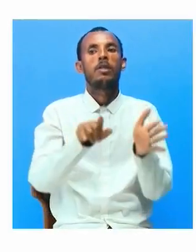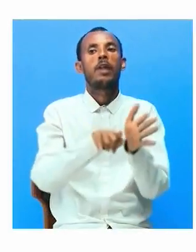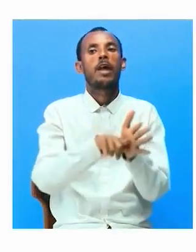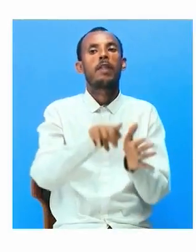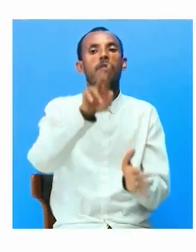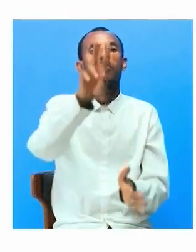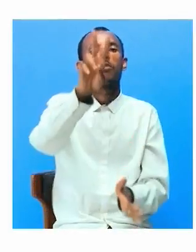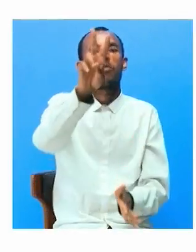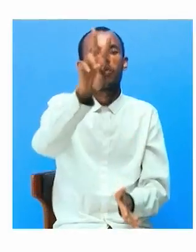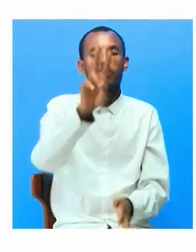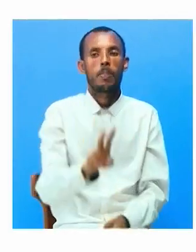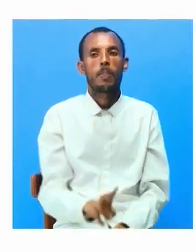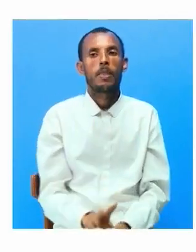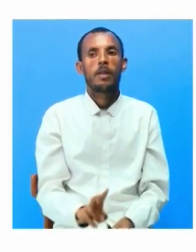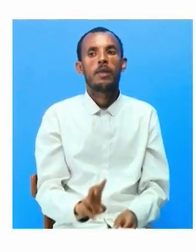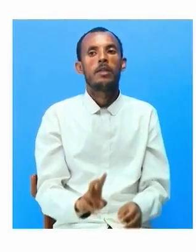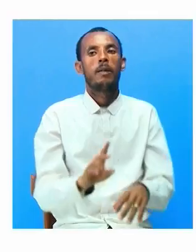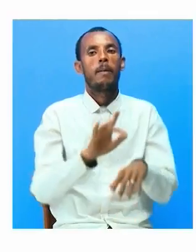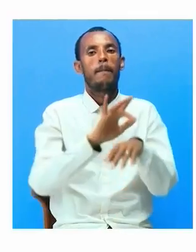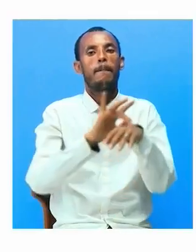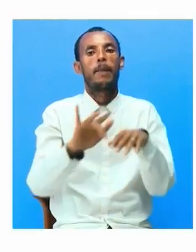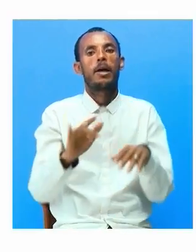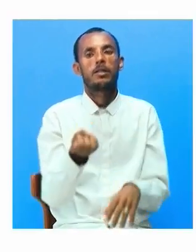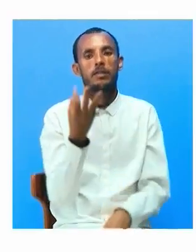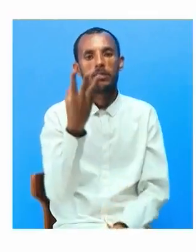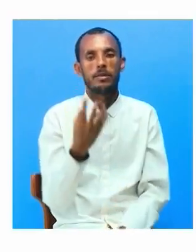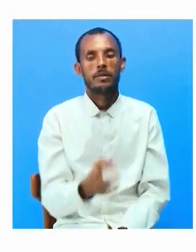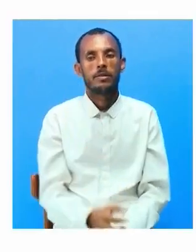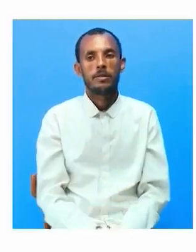negative 2 gives us what?